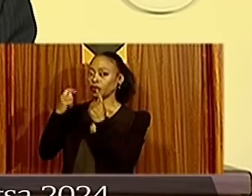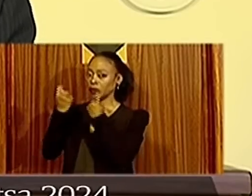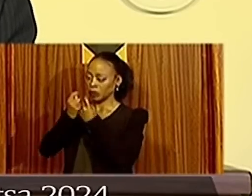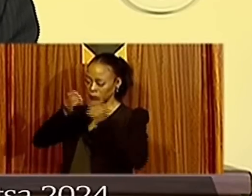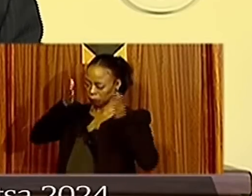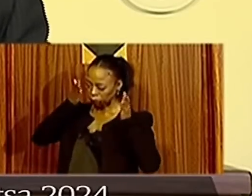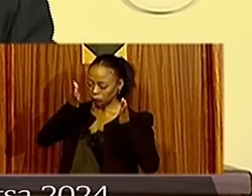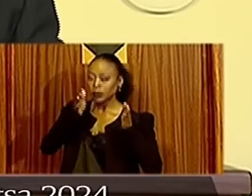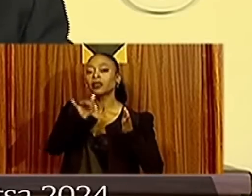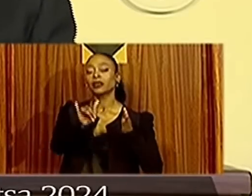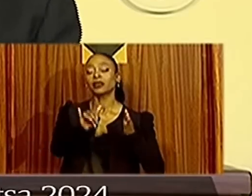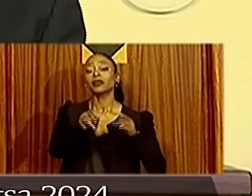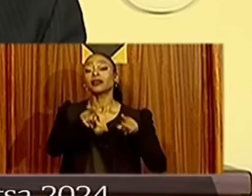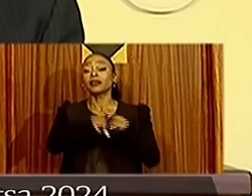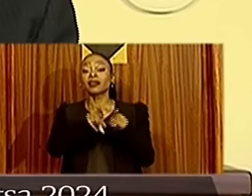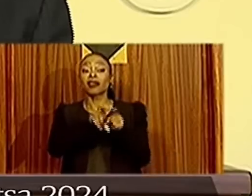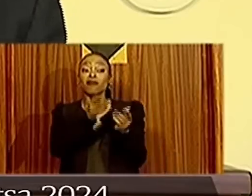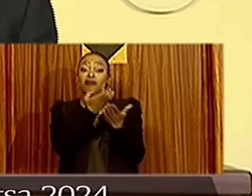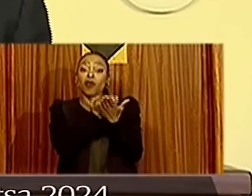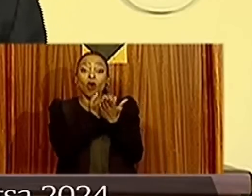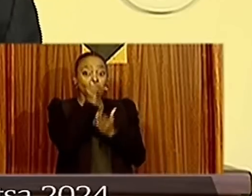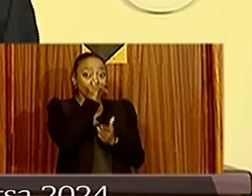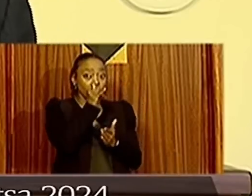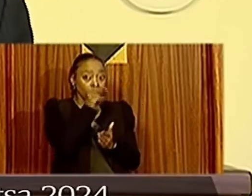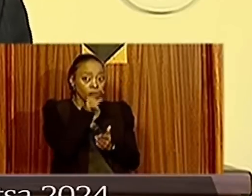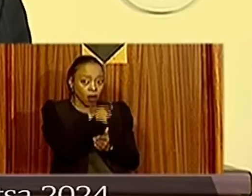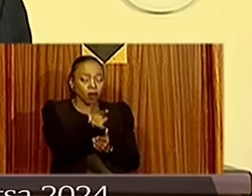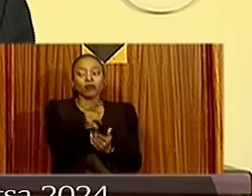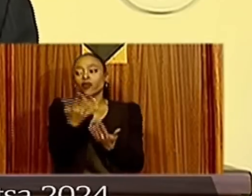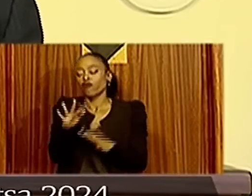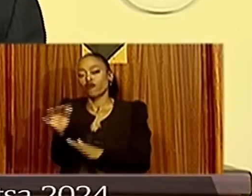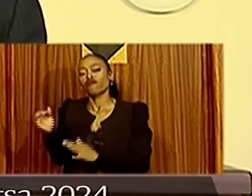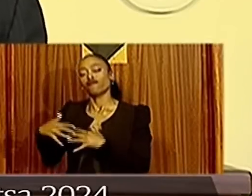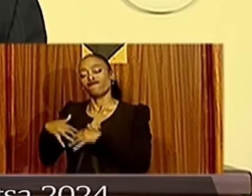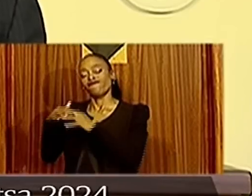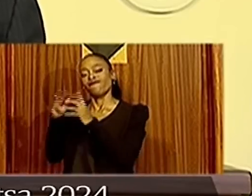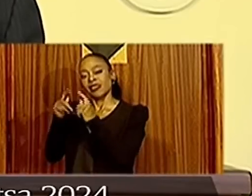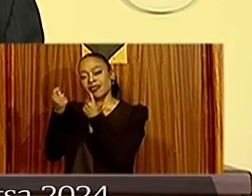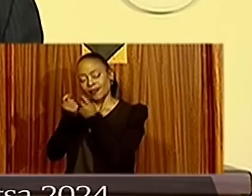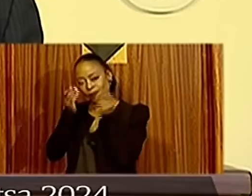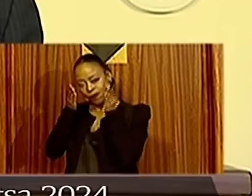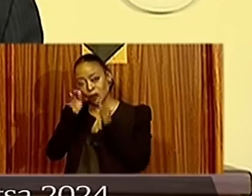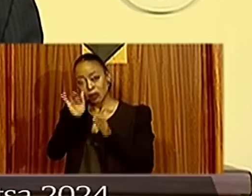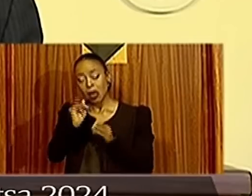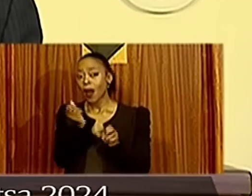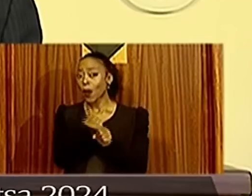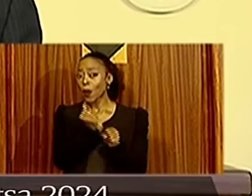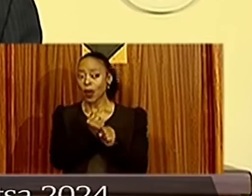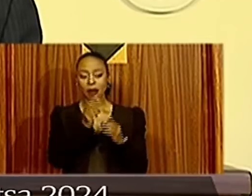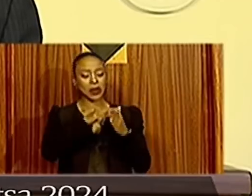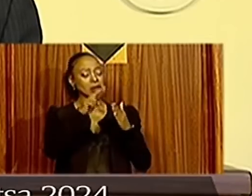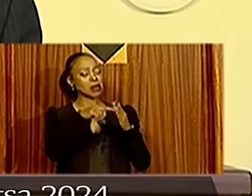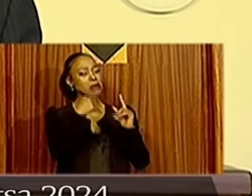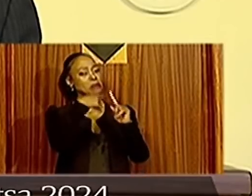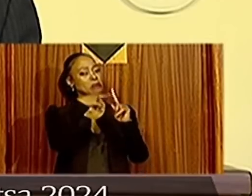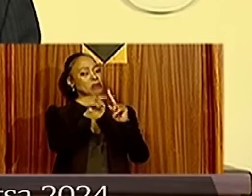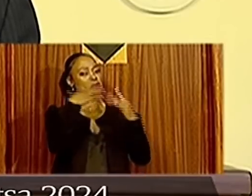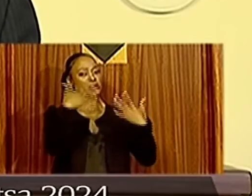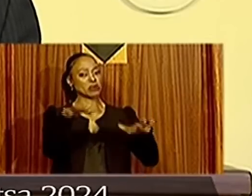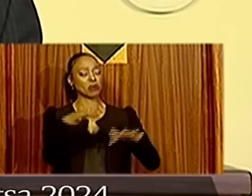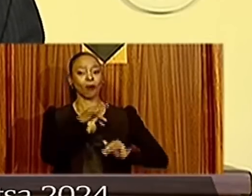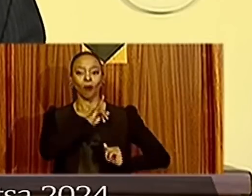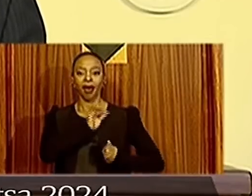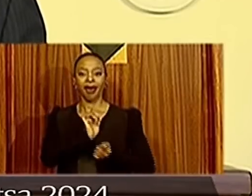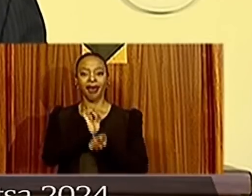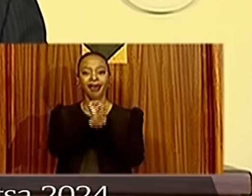activities, including economic crimes. This work is producing results. Arrests are